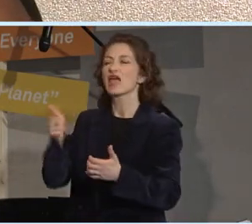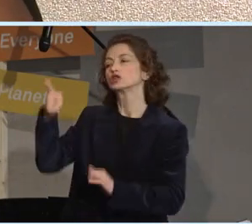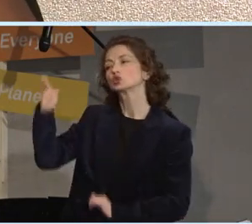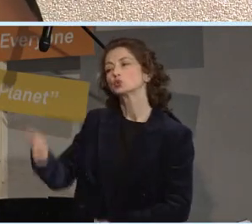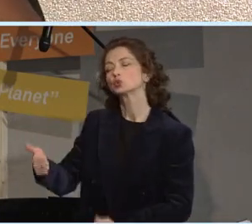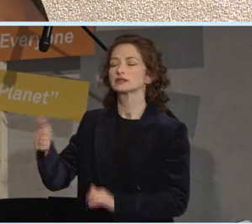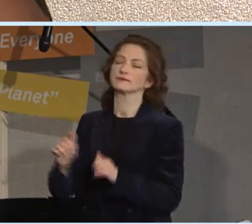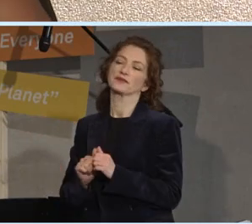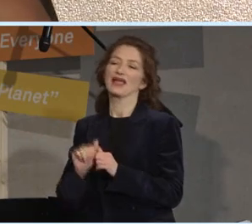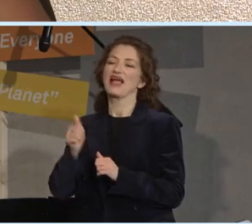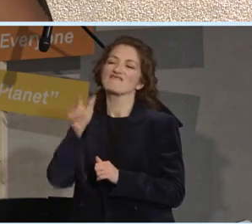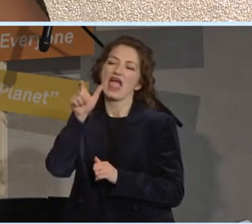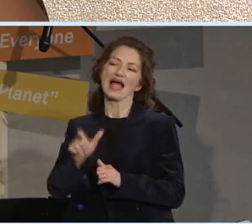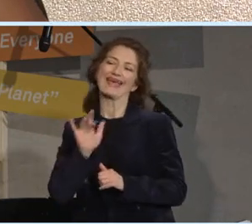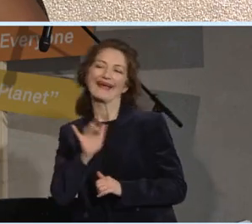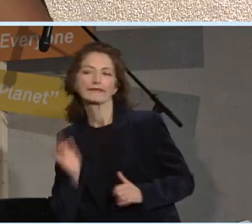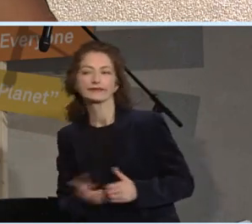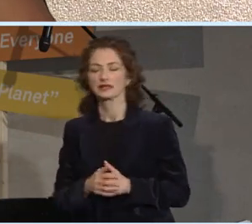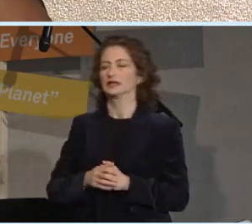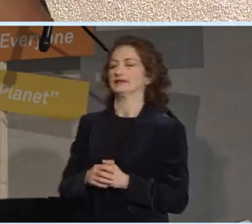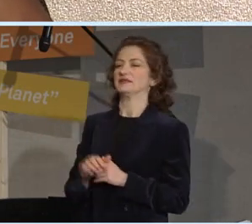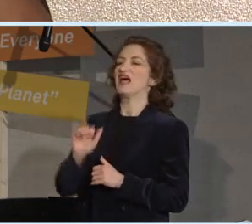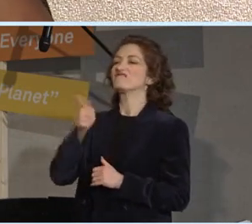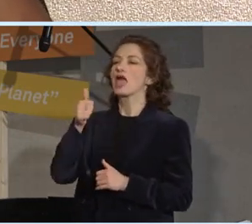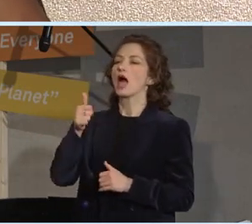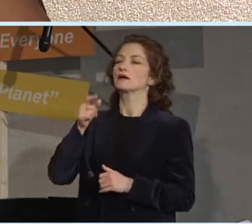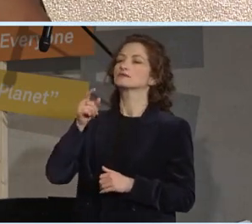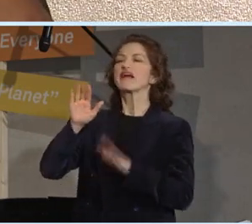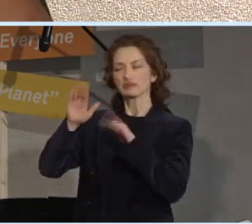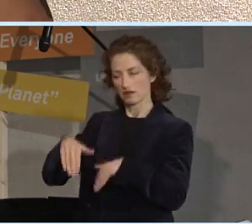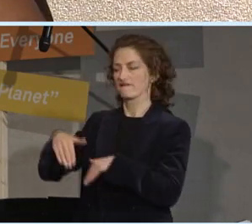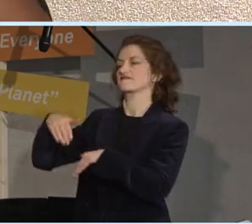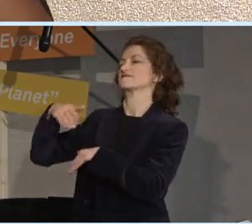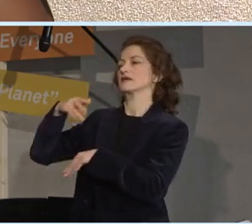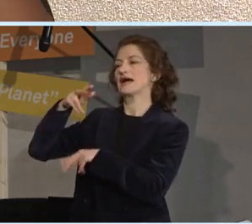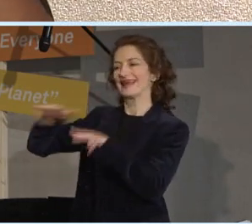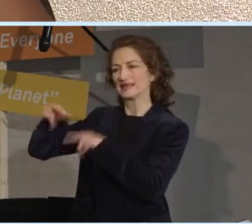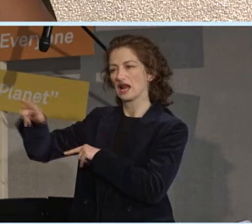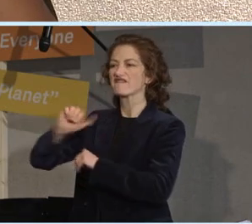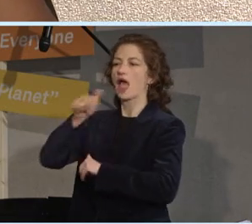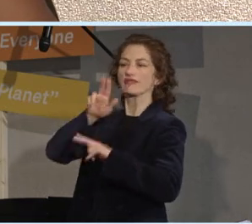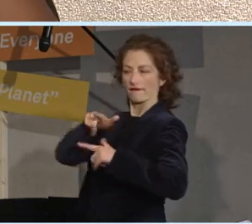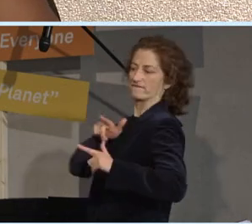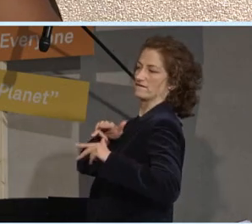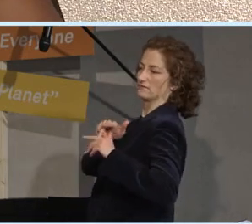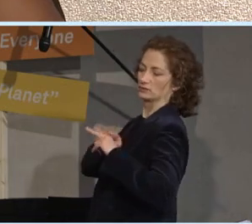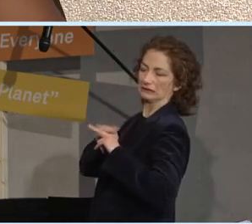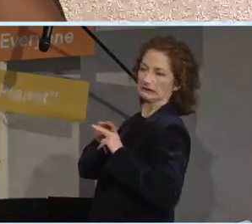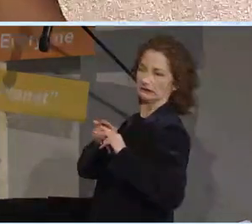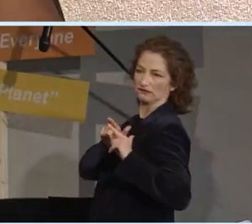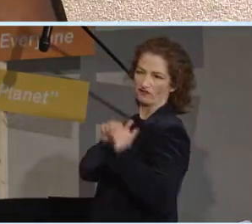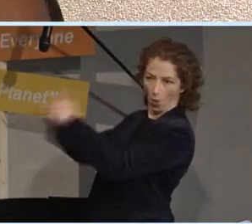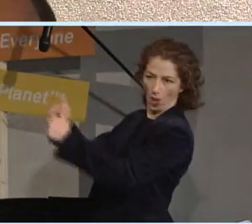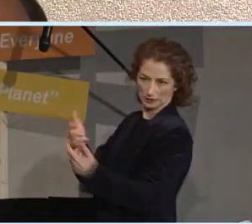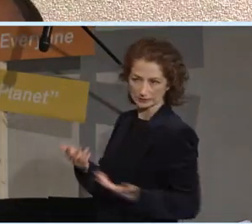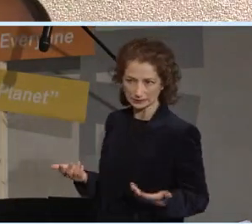who is a contaminant, who must rule and who must follow. These tragedies should reveal to